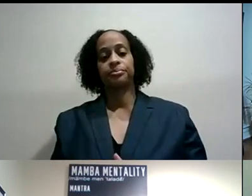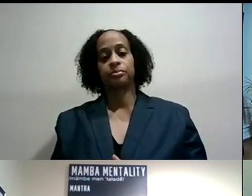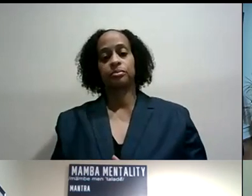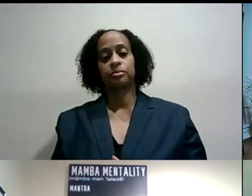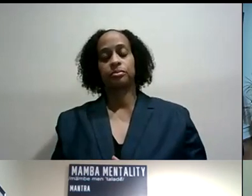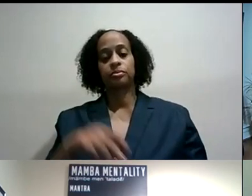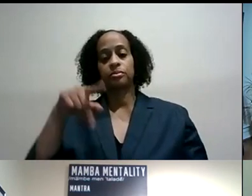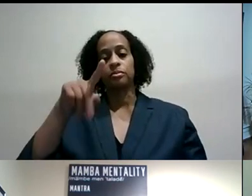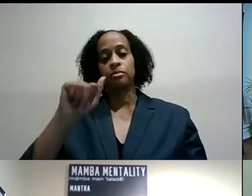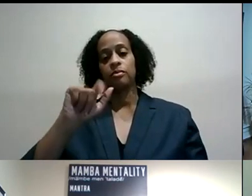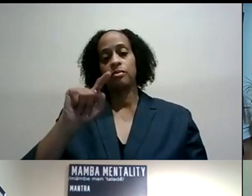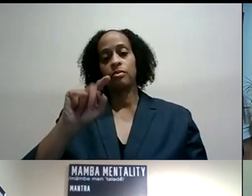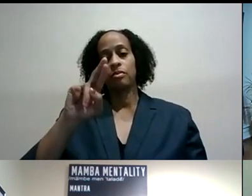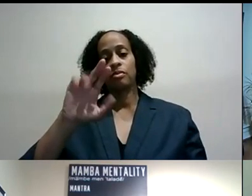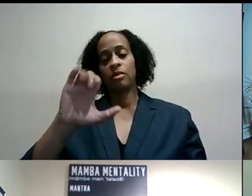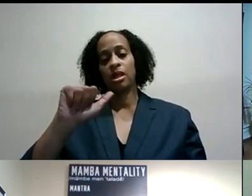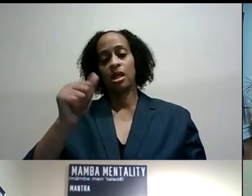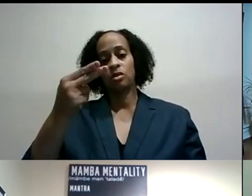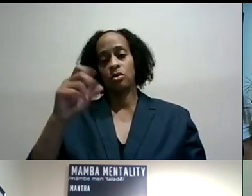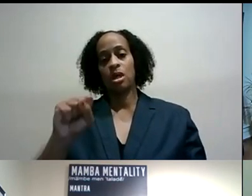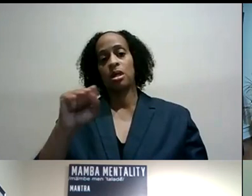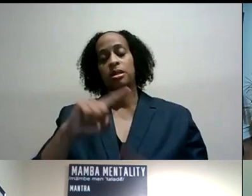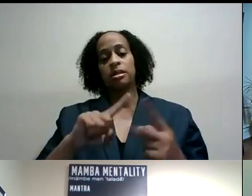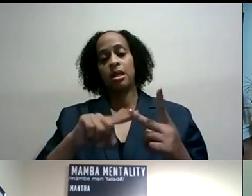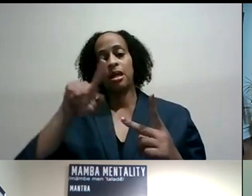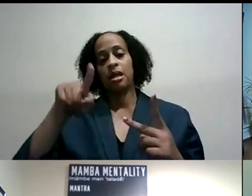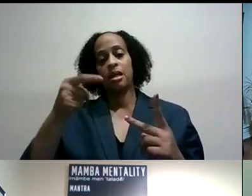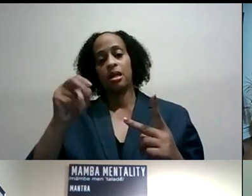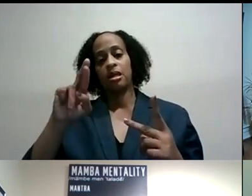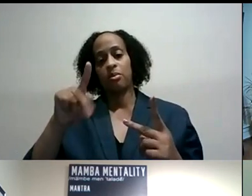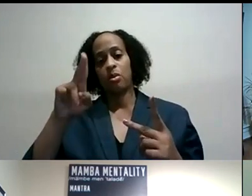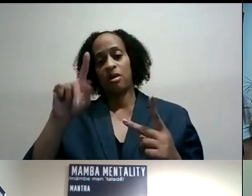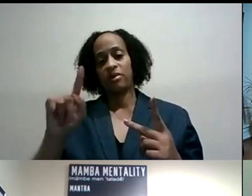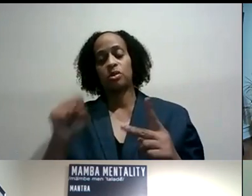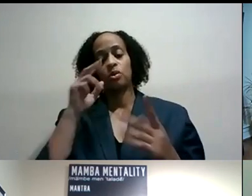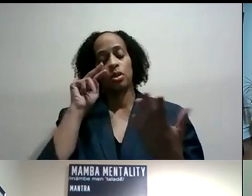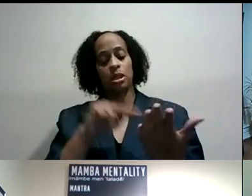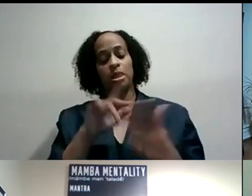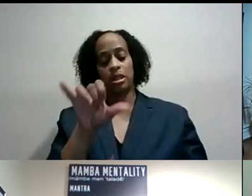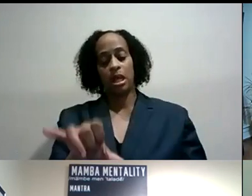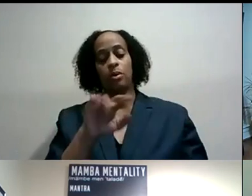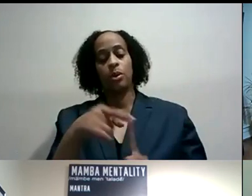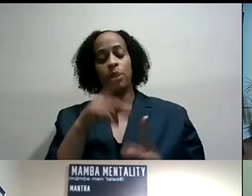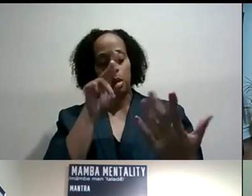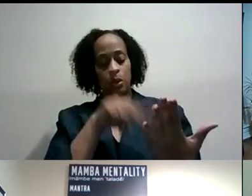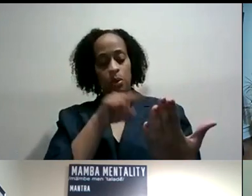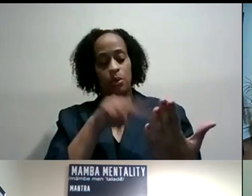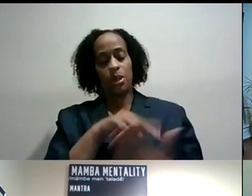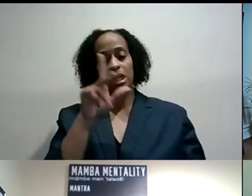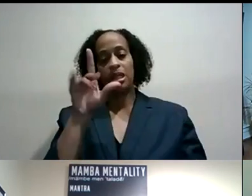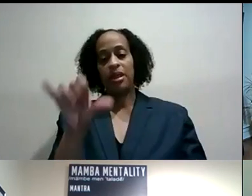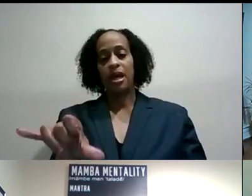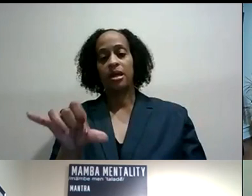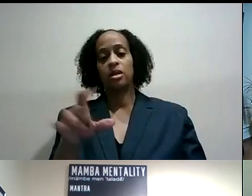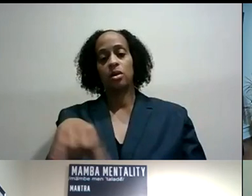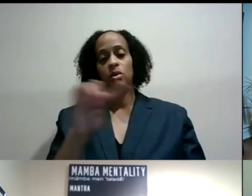Patriarchs and Prophets to look at that. When you read that,